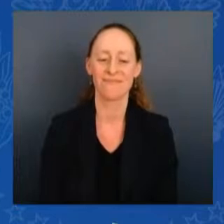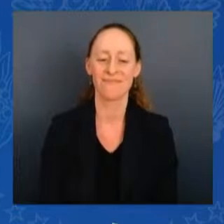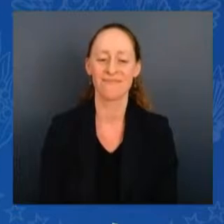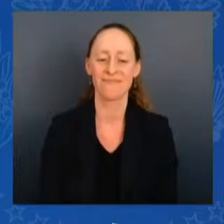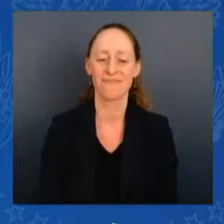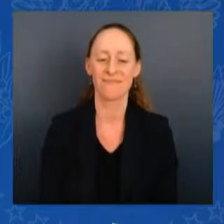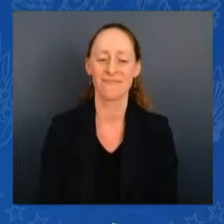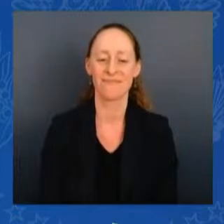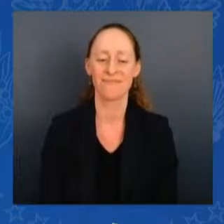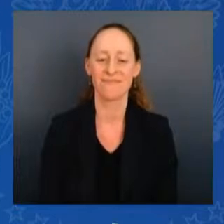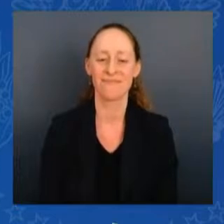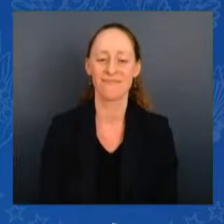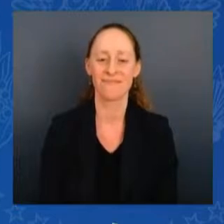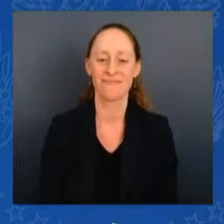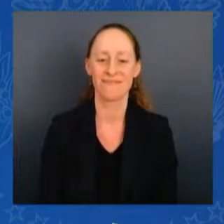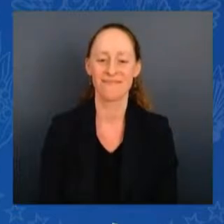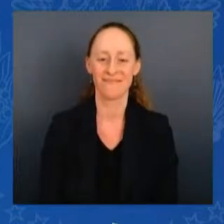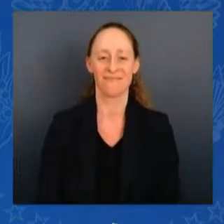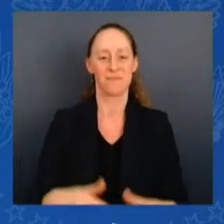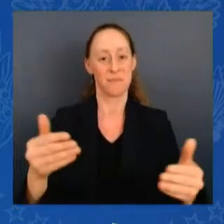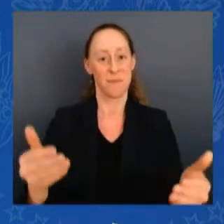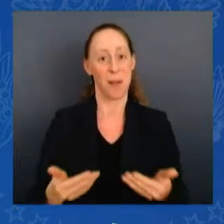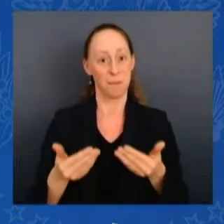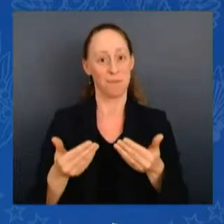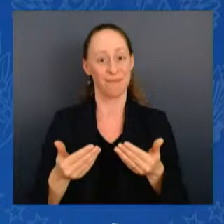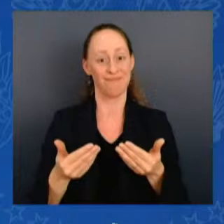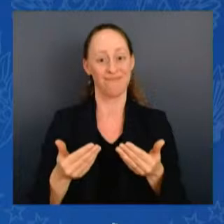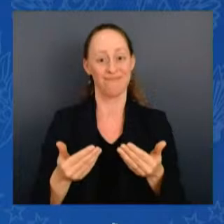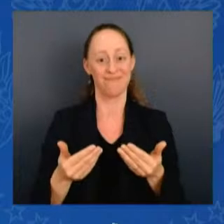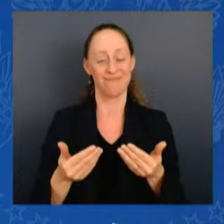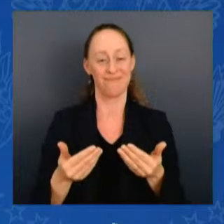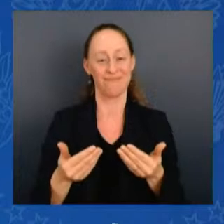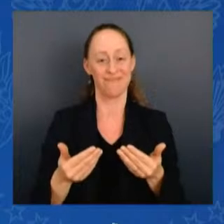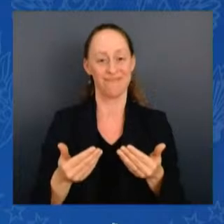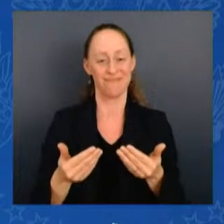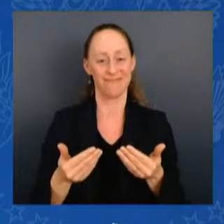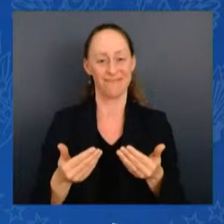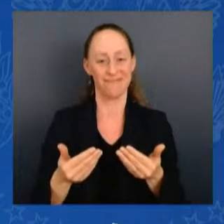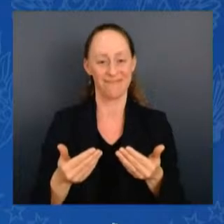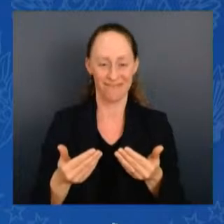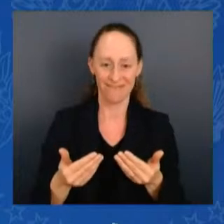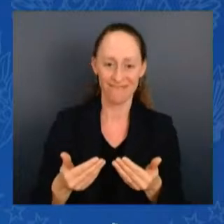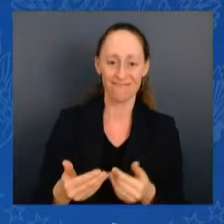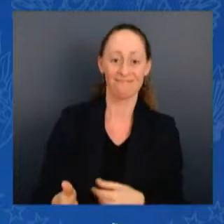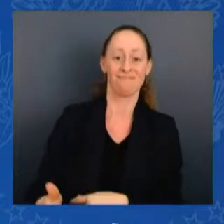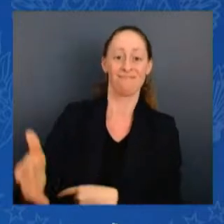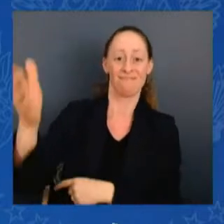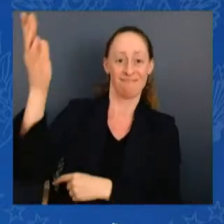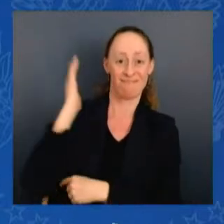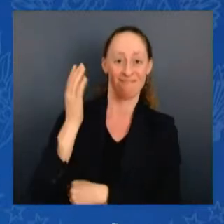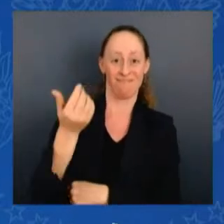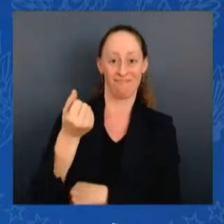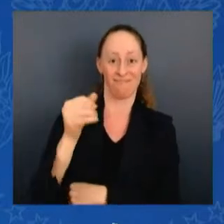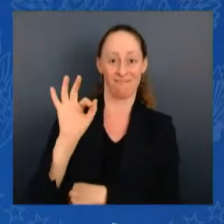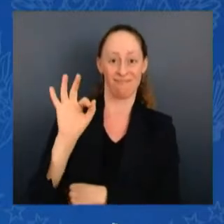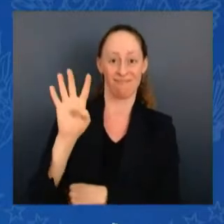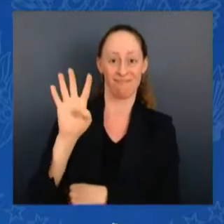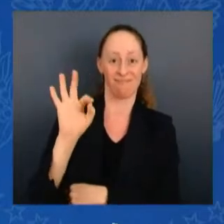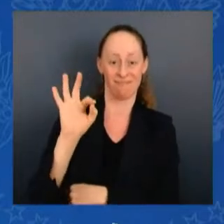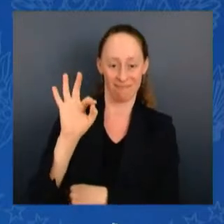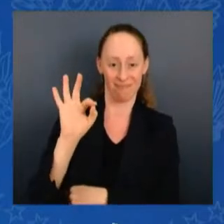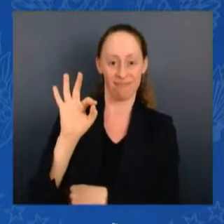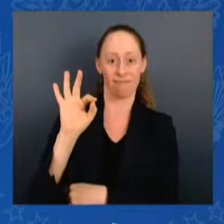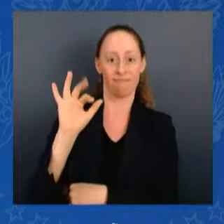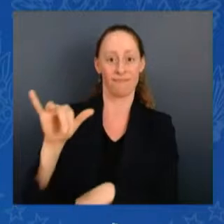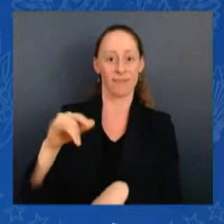Welcome. In 1949, the leaders of 12 countries, including President Truman, came together